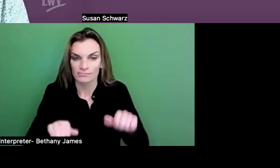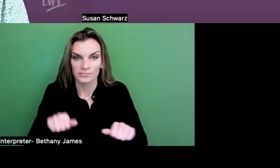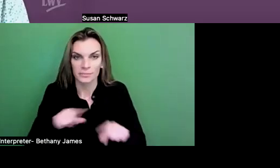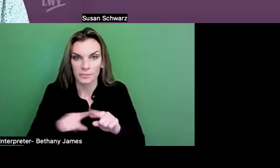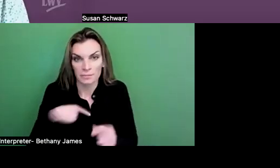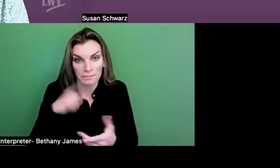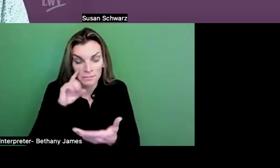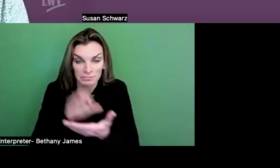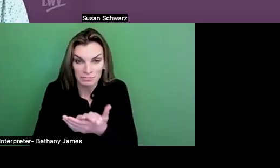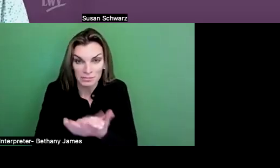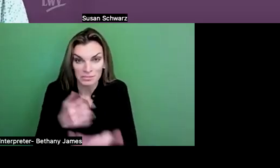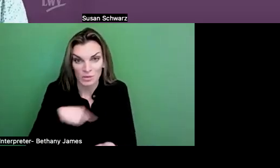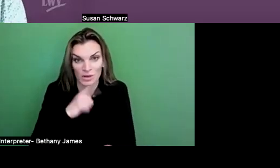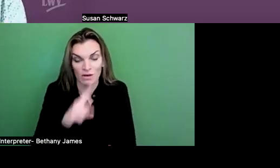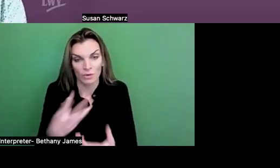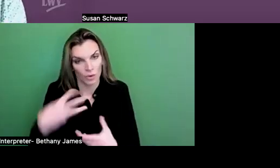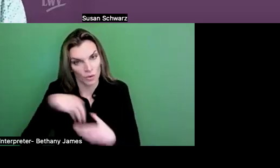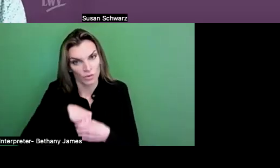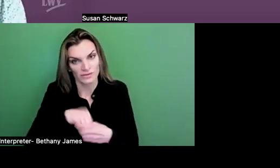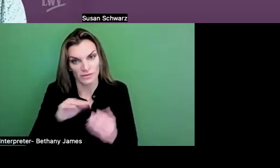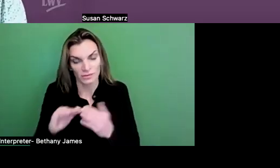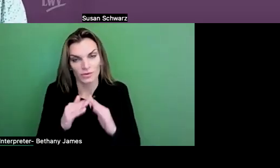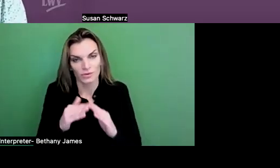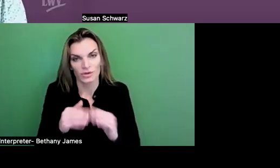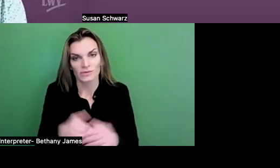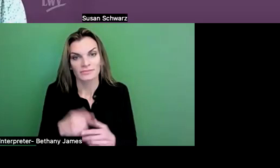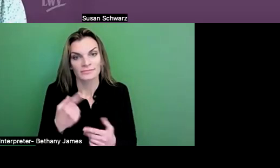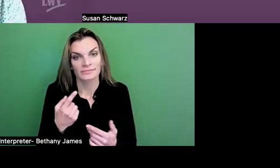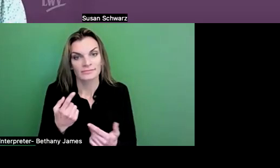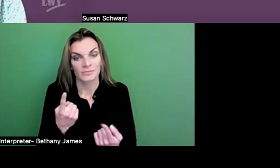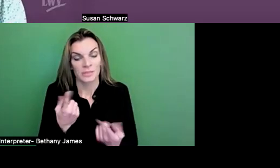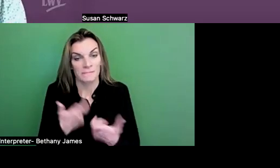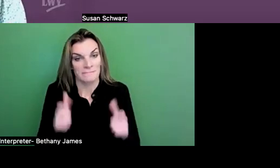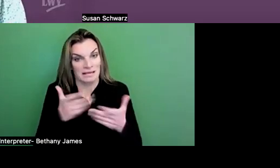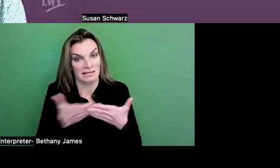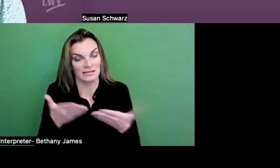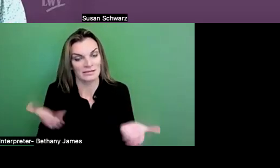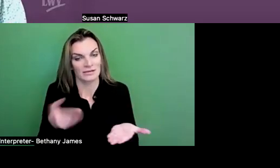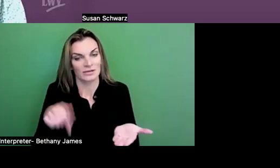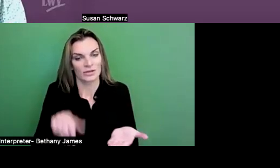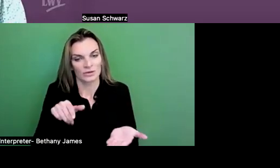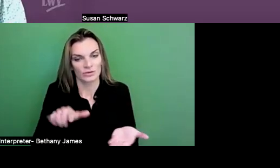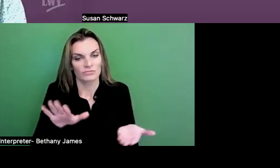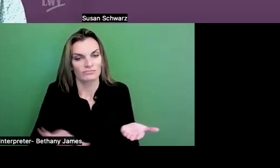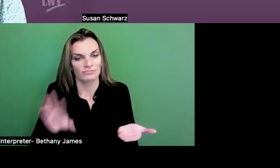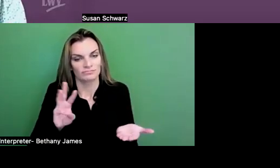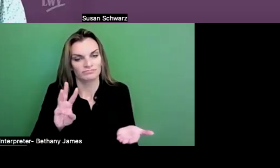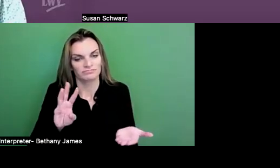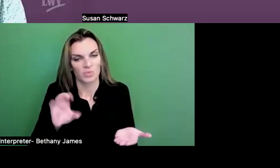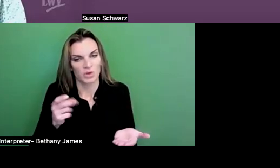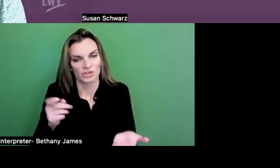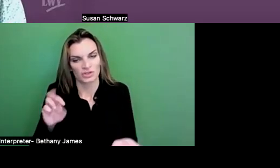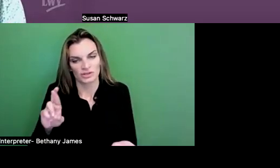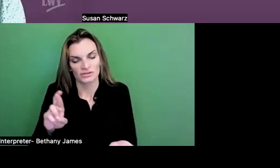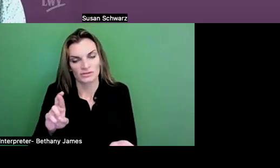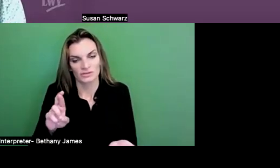we are an inclusive community, one of the most in Westchester. And when it came down to,